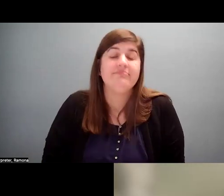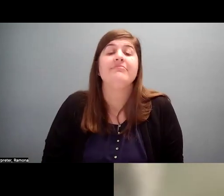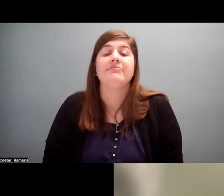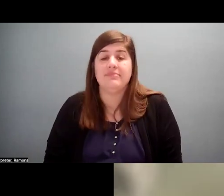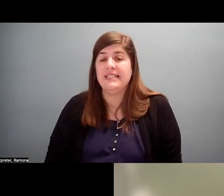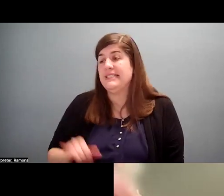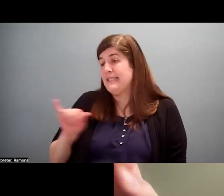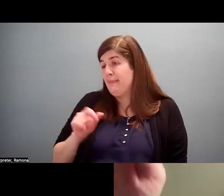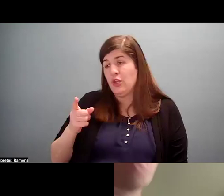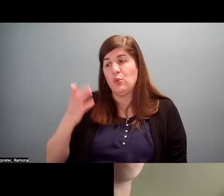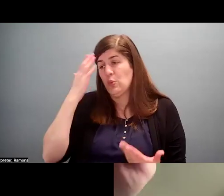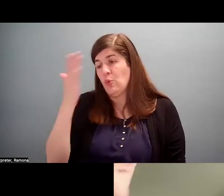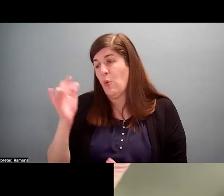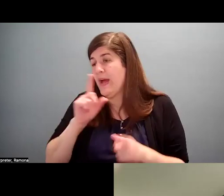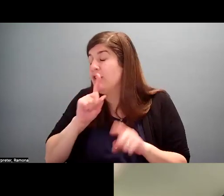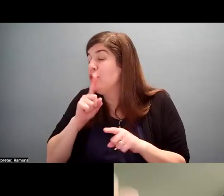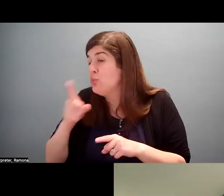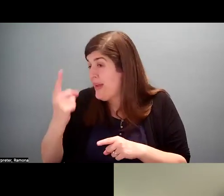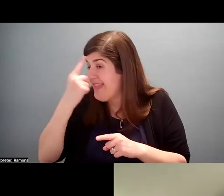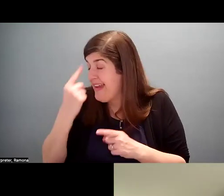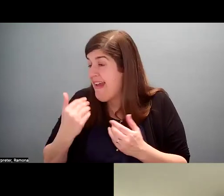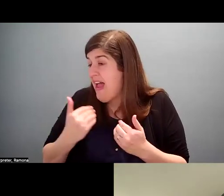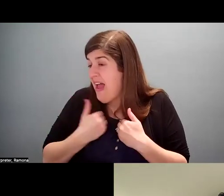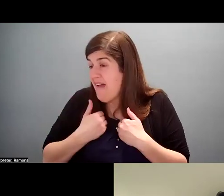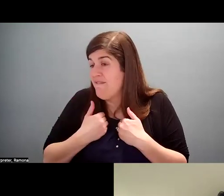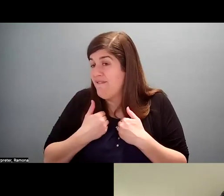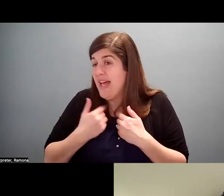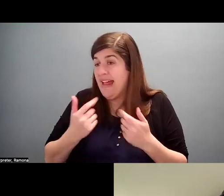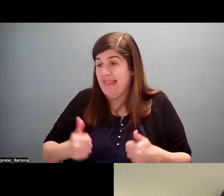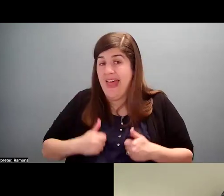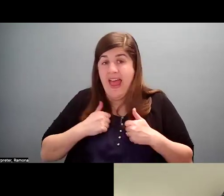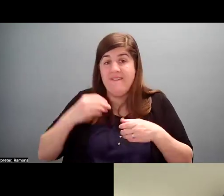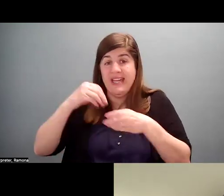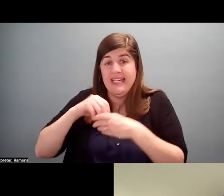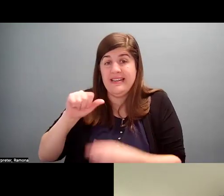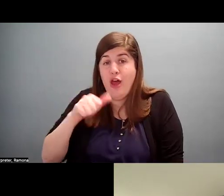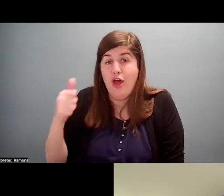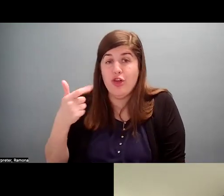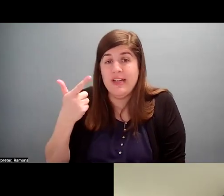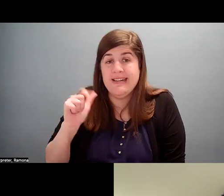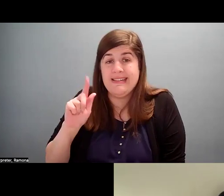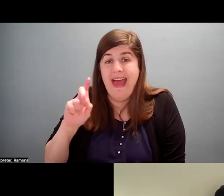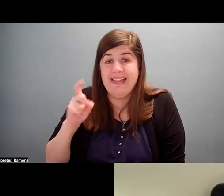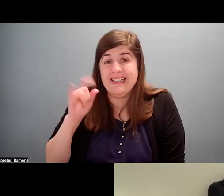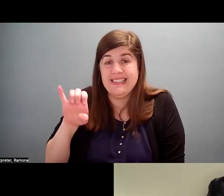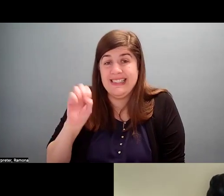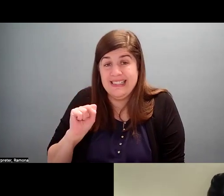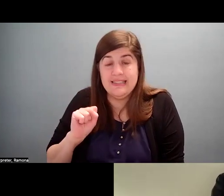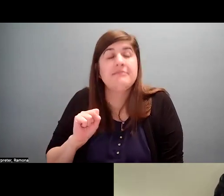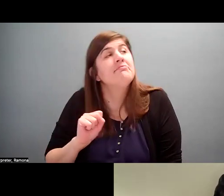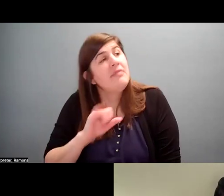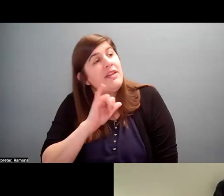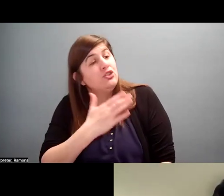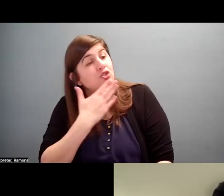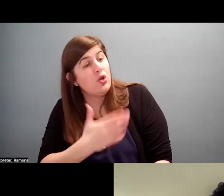maybe you don't know answer. Do you think there's life in other galaxies? That was another question we had. That's a good